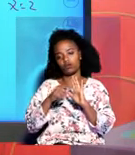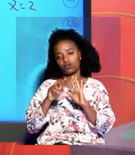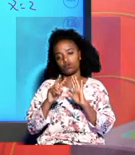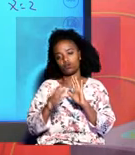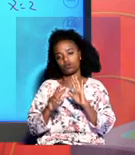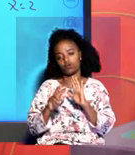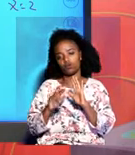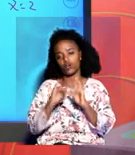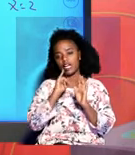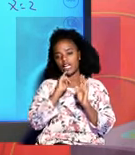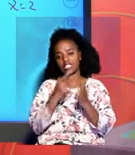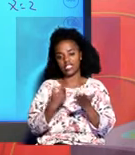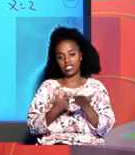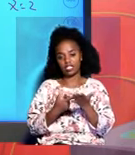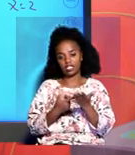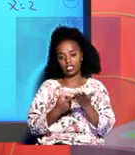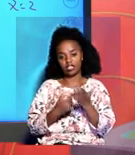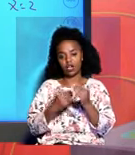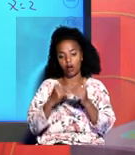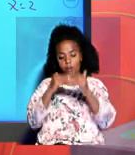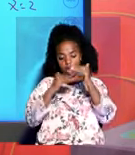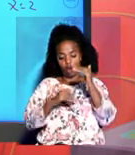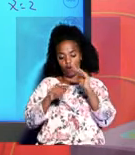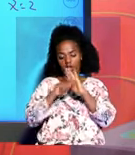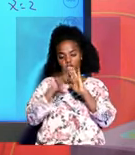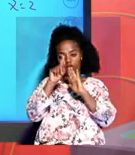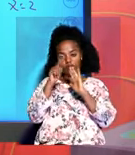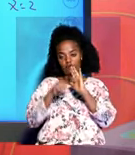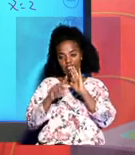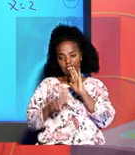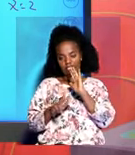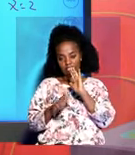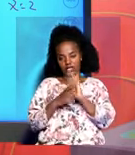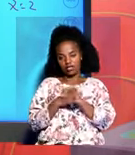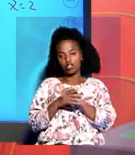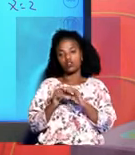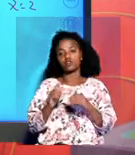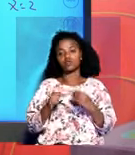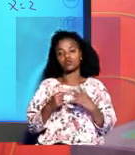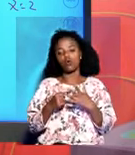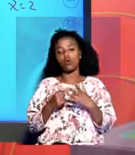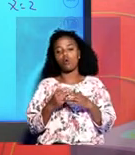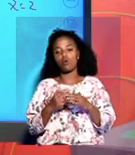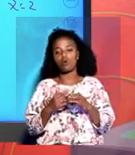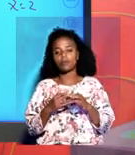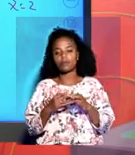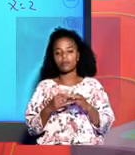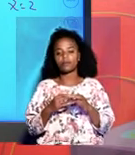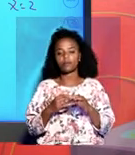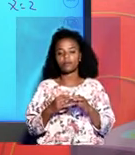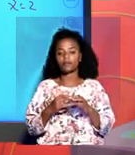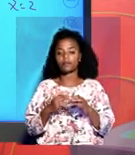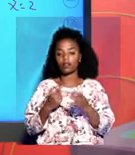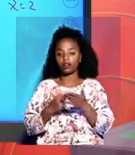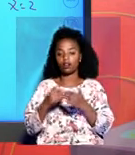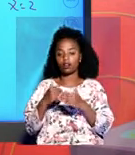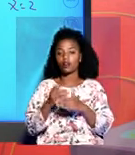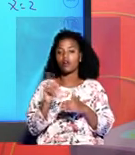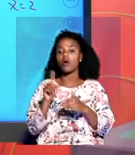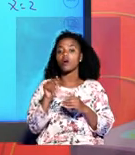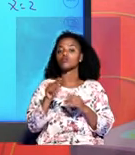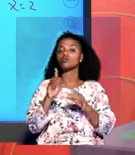between below -1/3, below -1/3. So after this, what you do